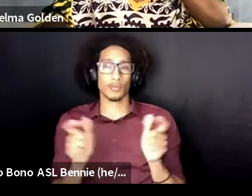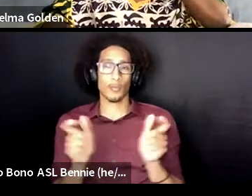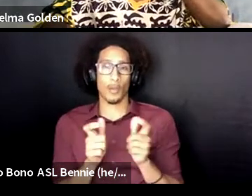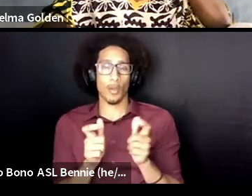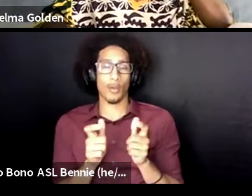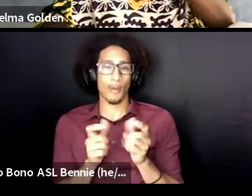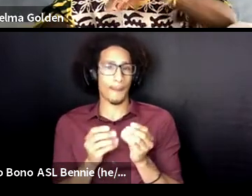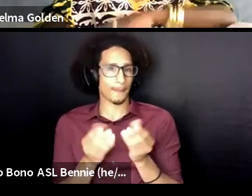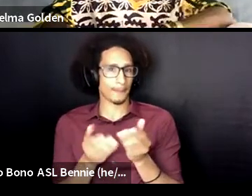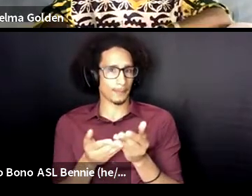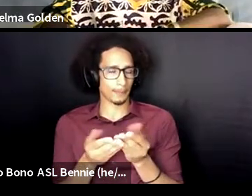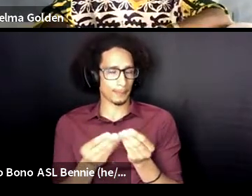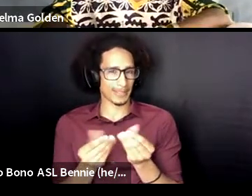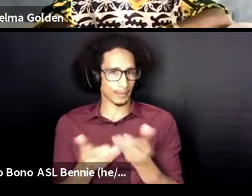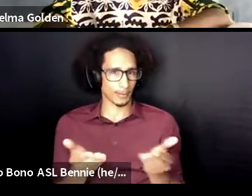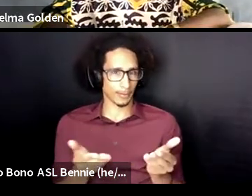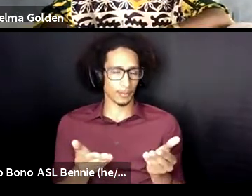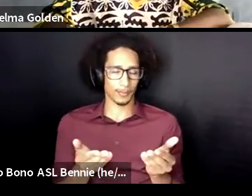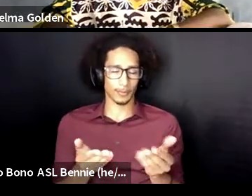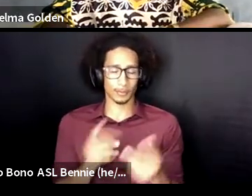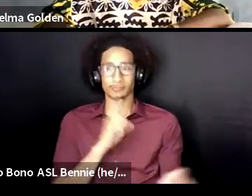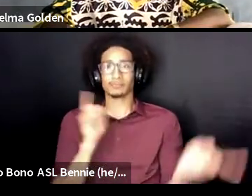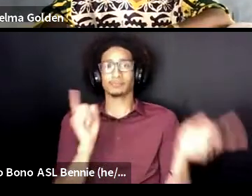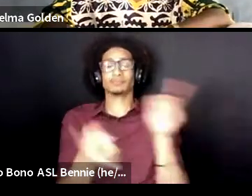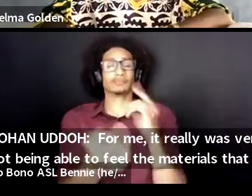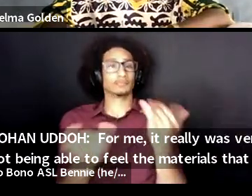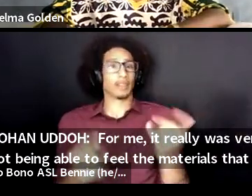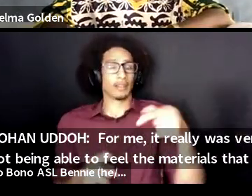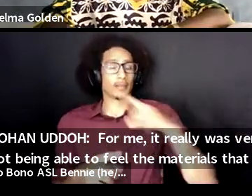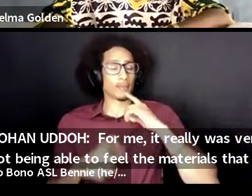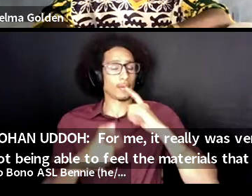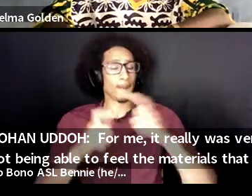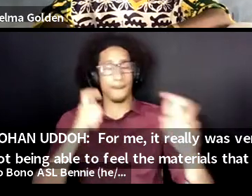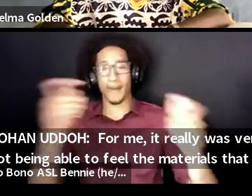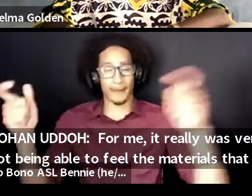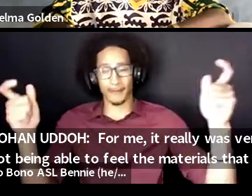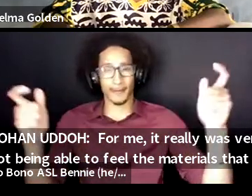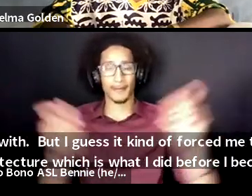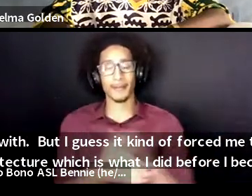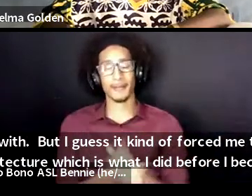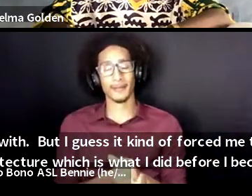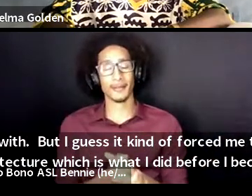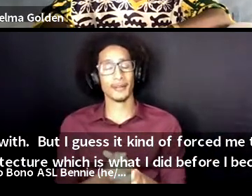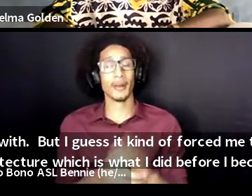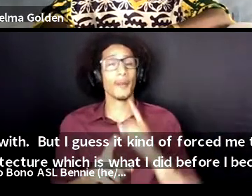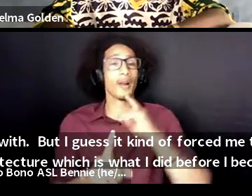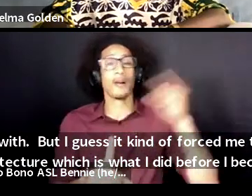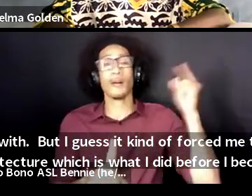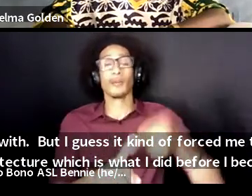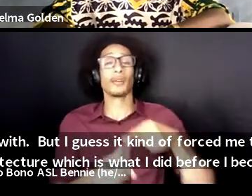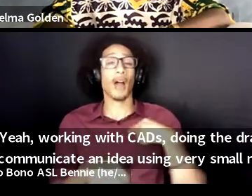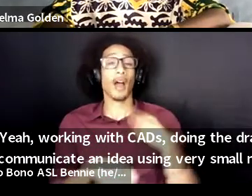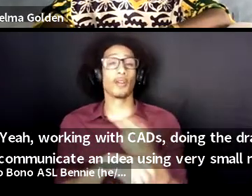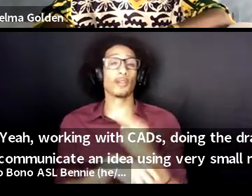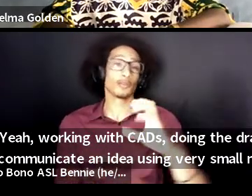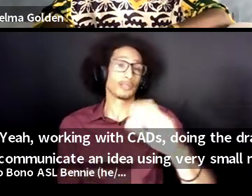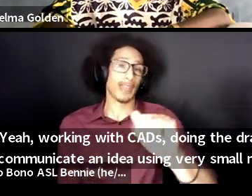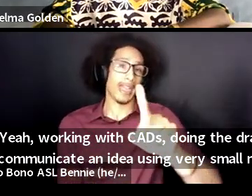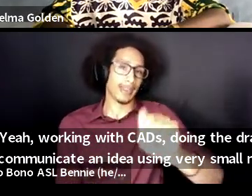massive. So yeah, simply put, I used CAD, and then